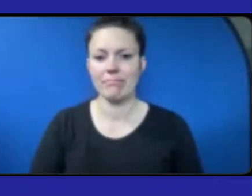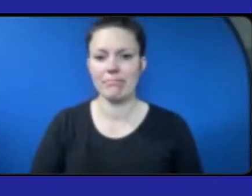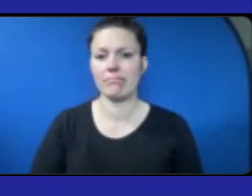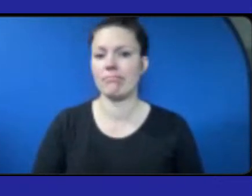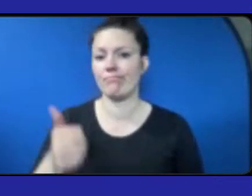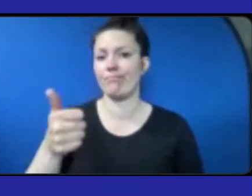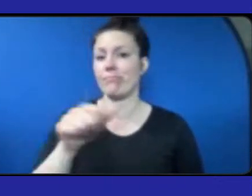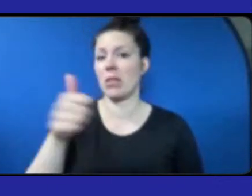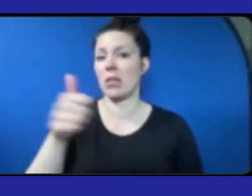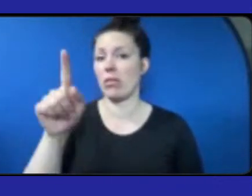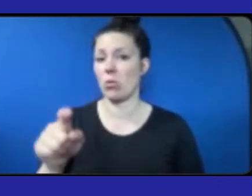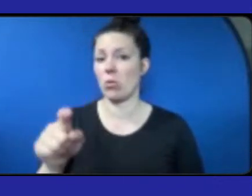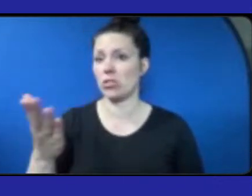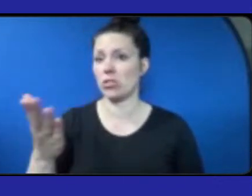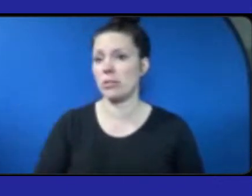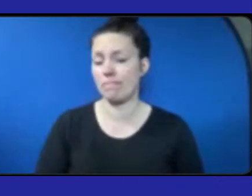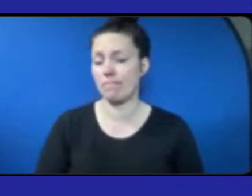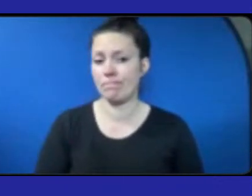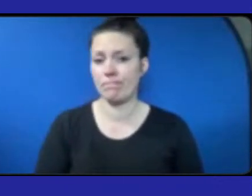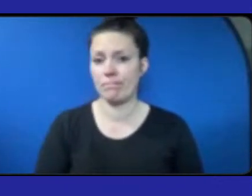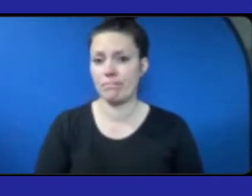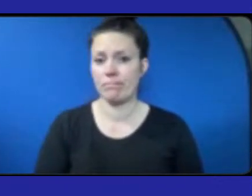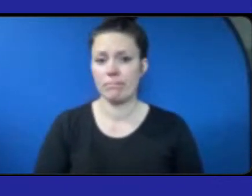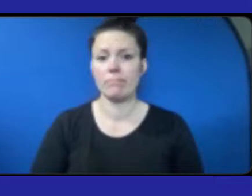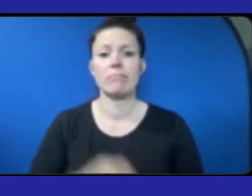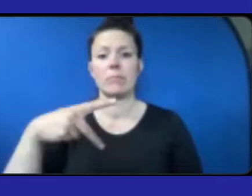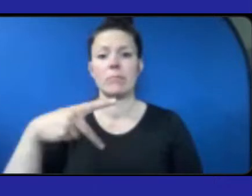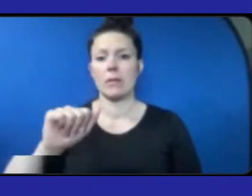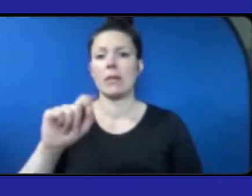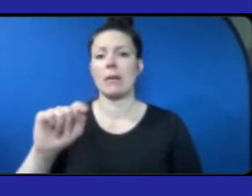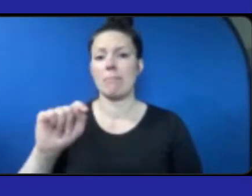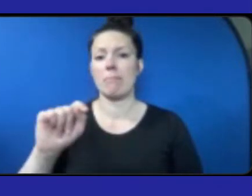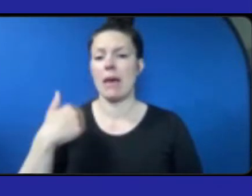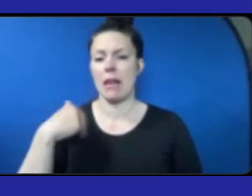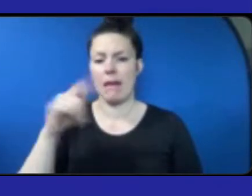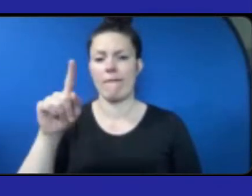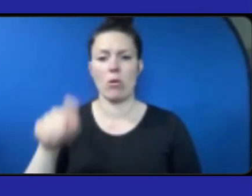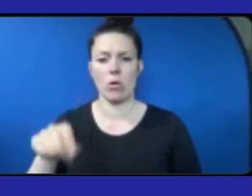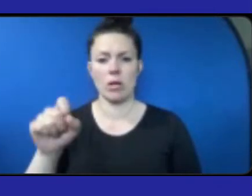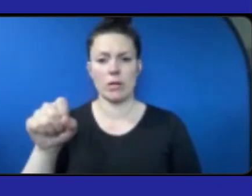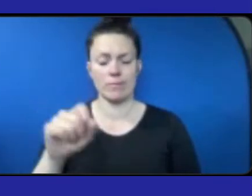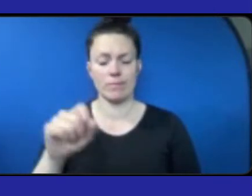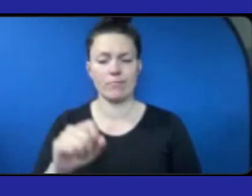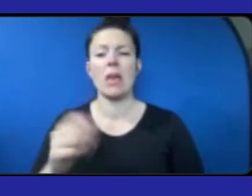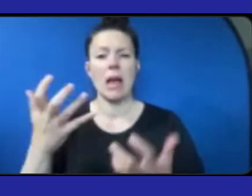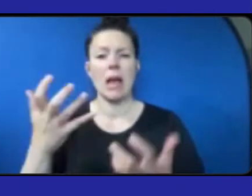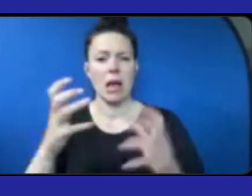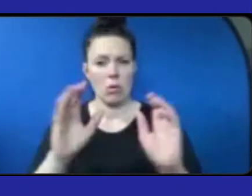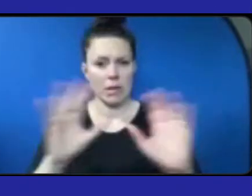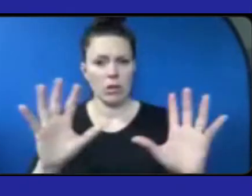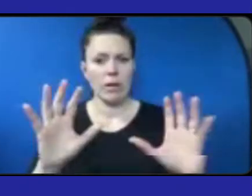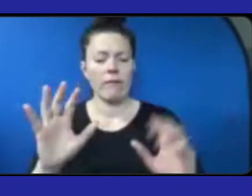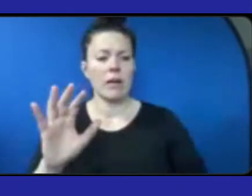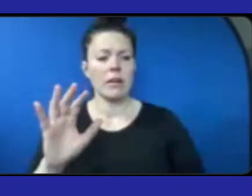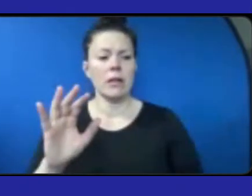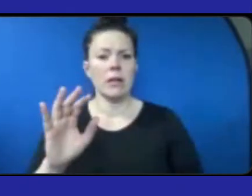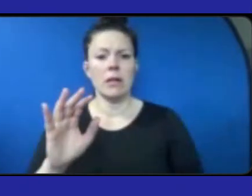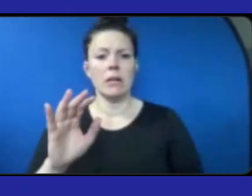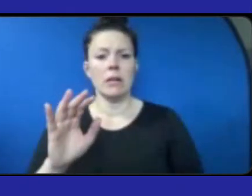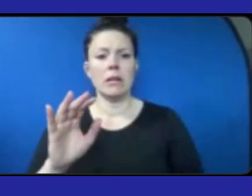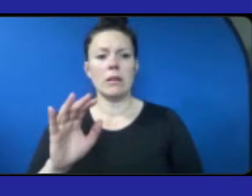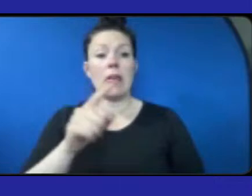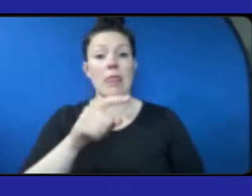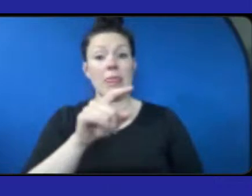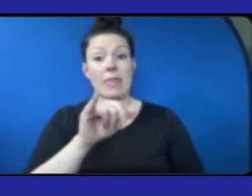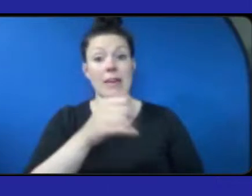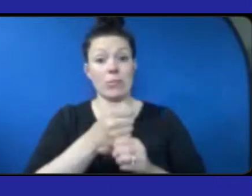Excellent. Any other questions or comments? Yes, it's Pat. I have a question. Go ahead, Pat. So just for clarity, thank you. The